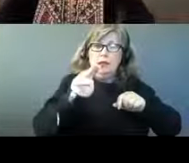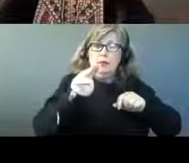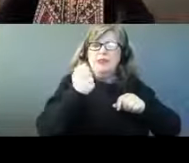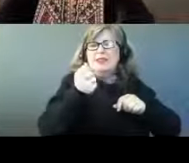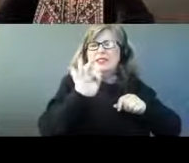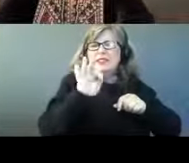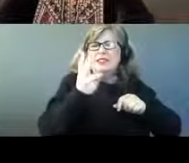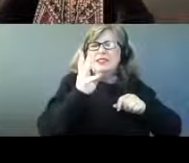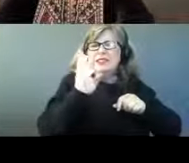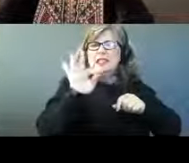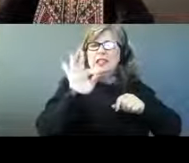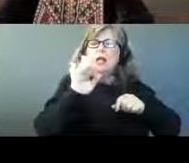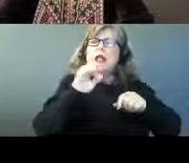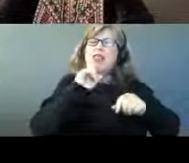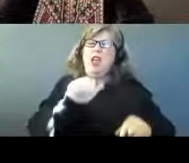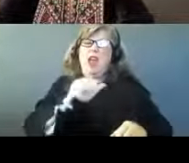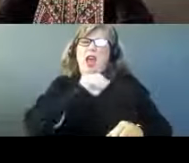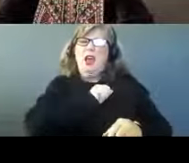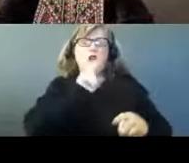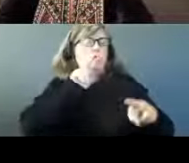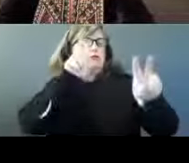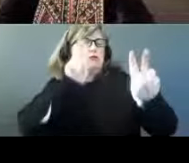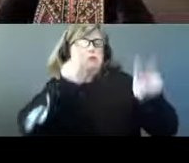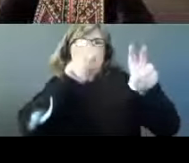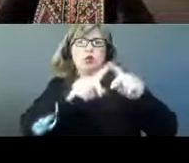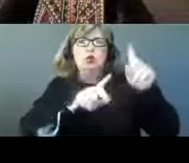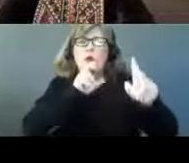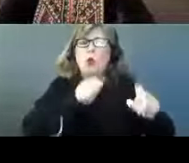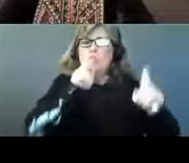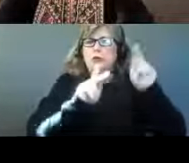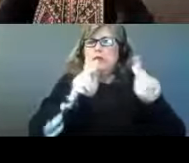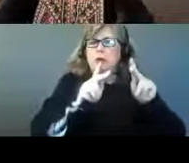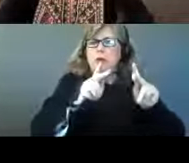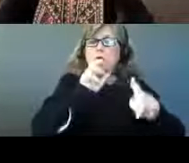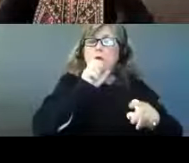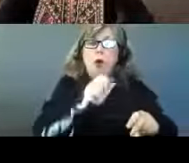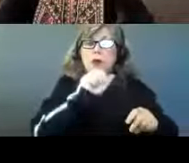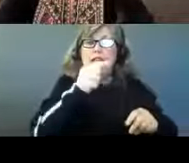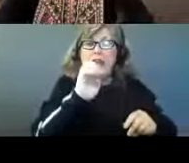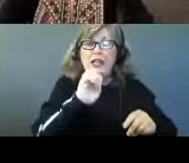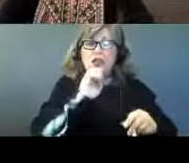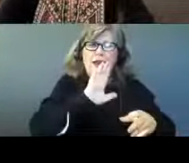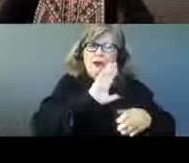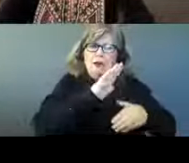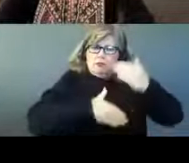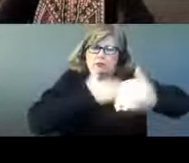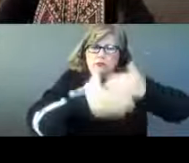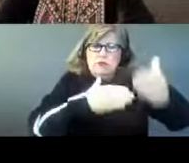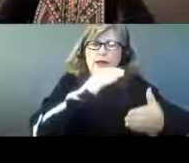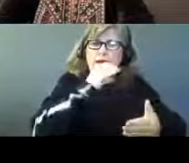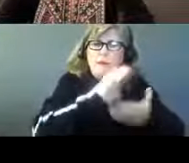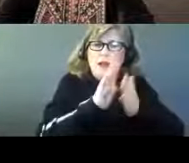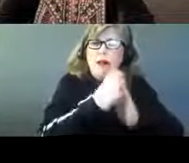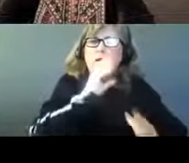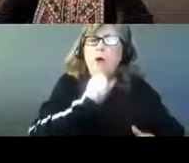combination of prejudicial attitudes to older people, old age, and aging itself. Now, ageism